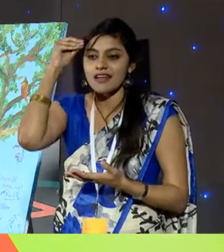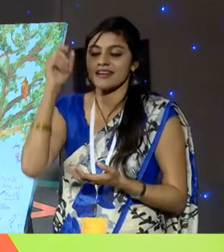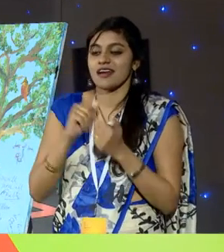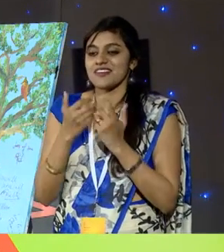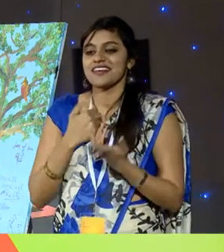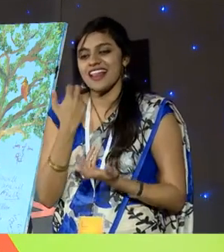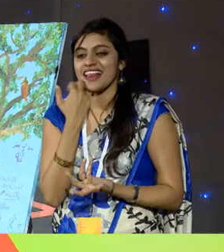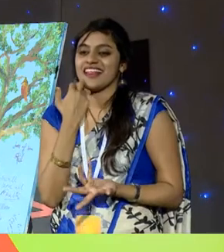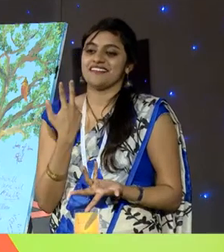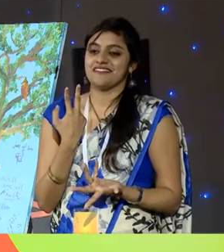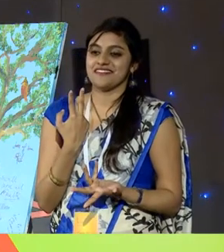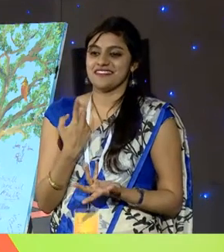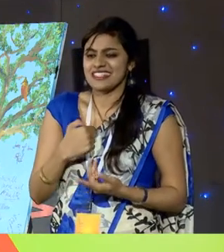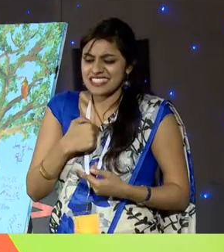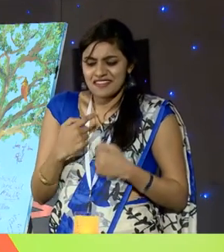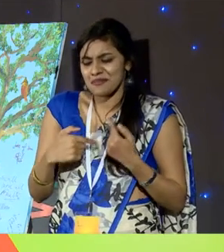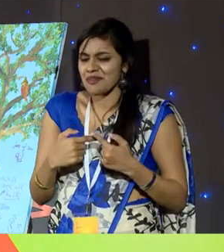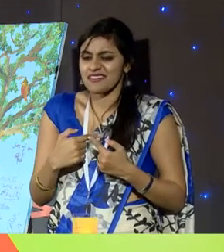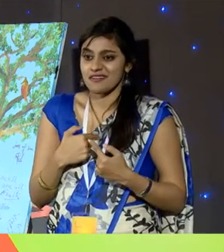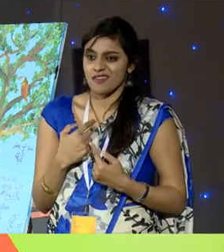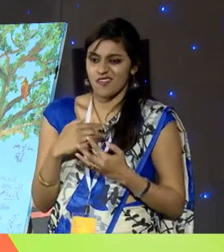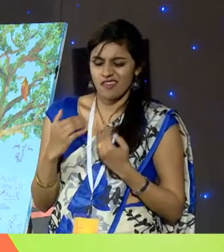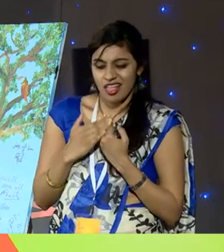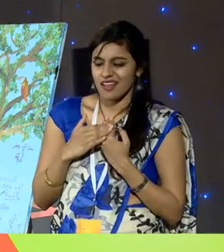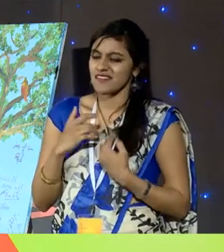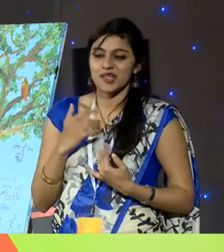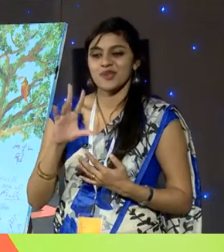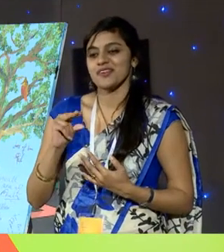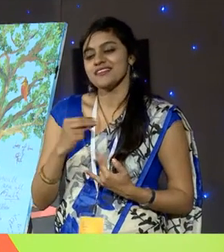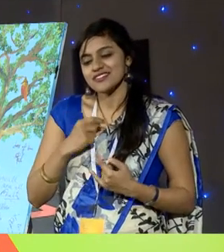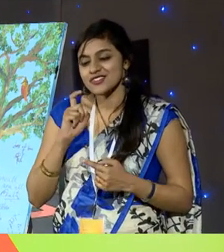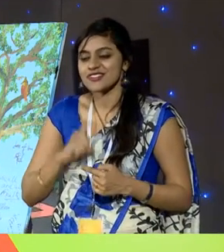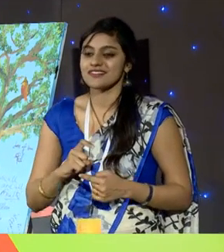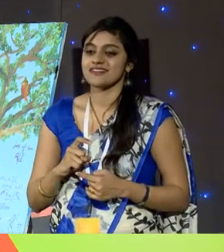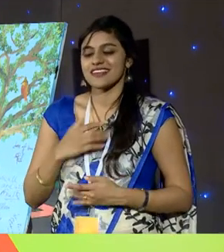whose life has got no challenge here. I mean, all of us have challenges of some kind. So